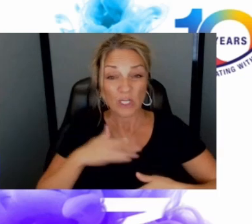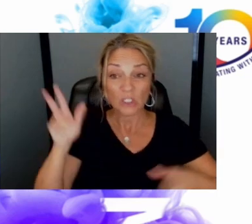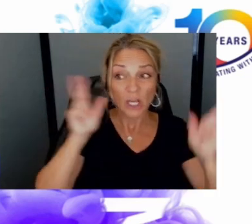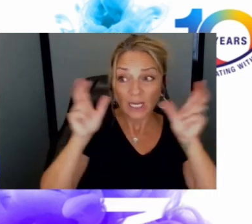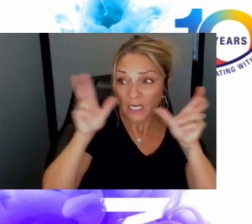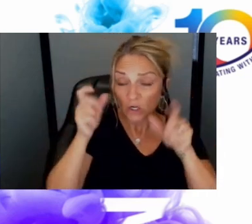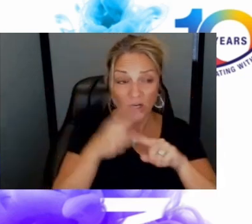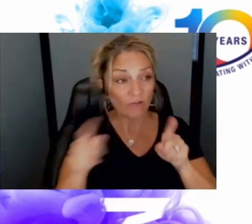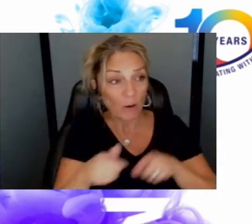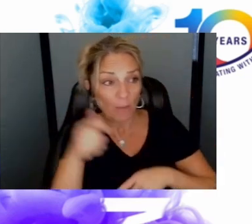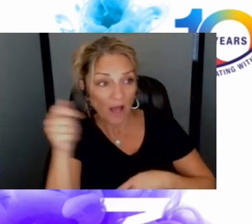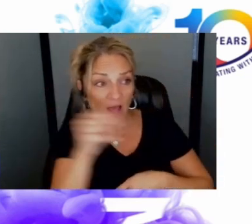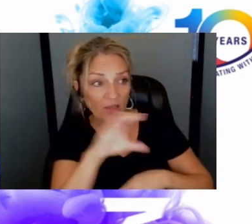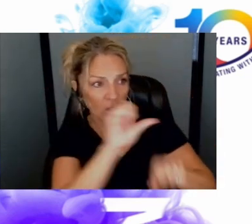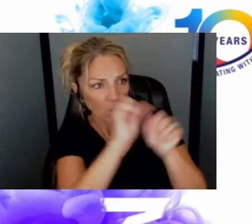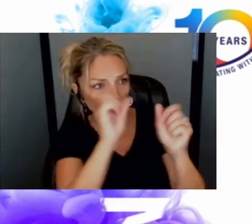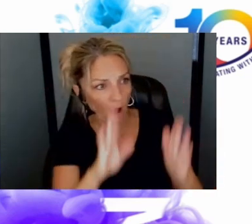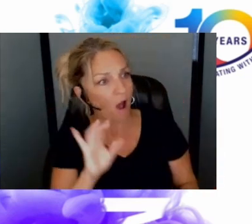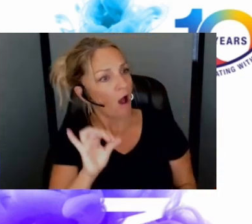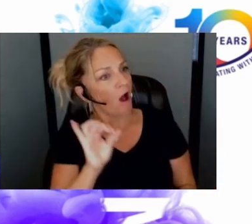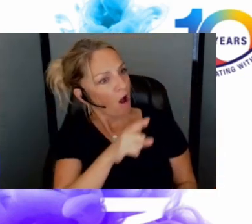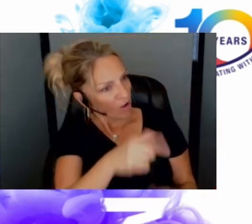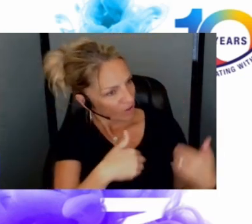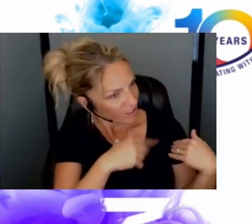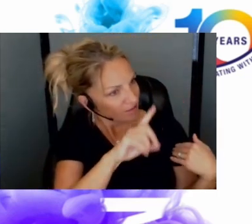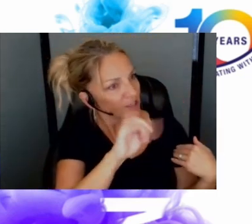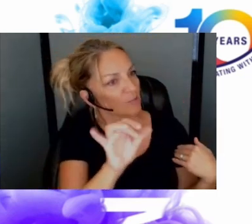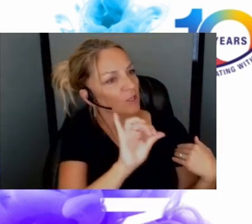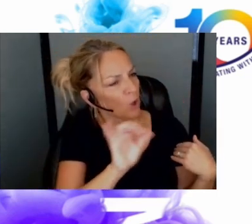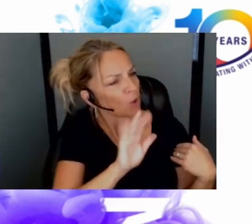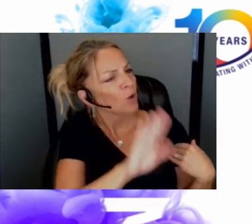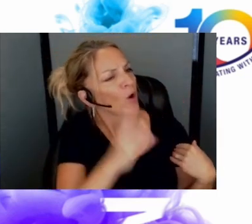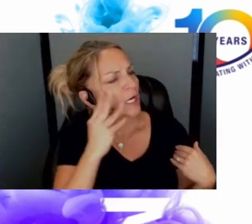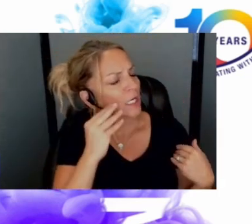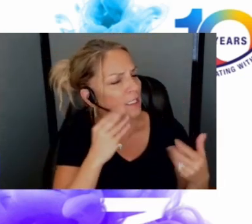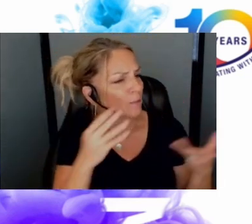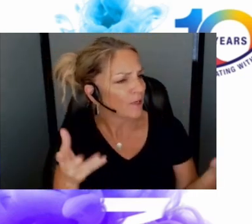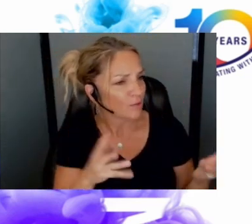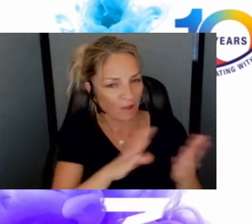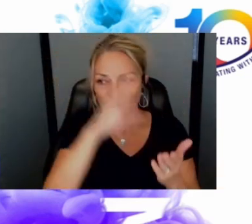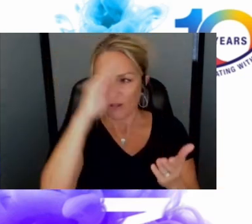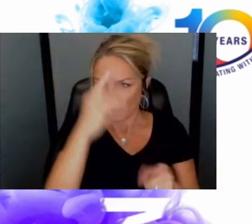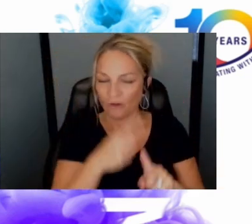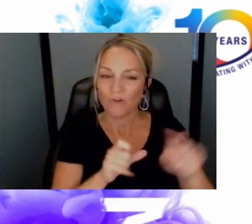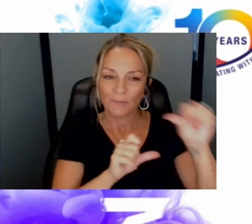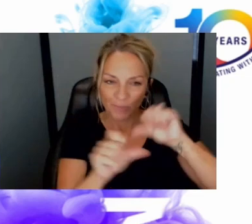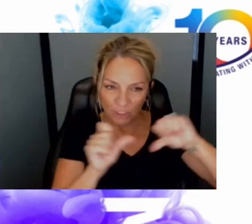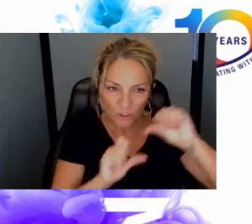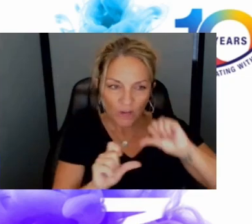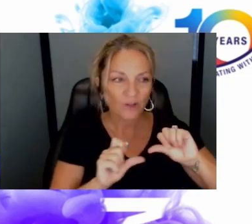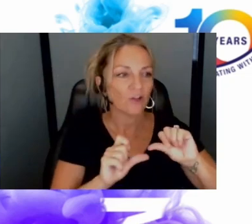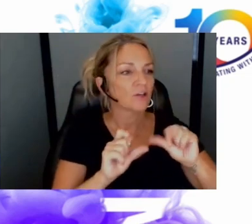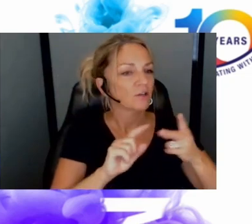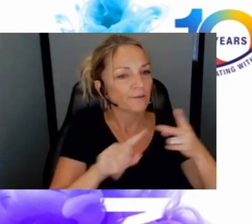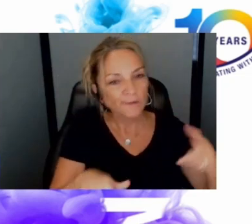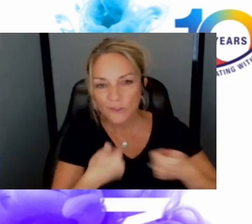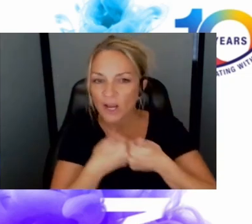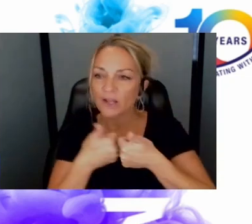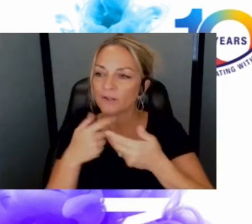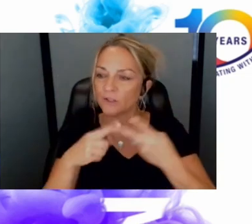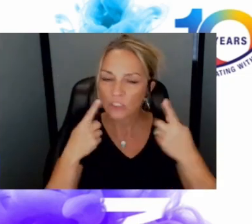have disabilities and kind of learn from some of their experiences and challenges and successes, and then overall